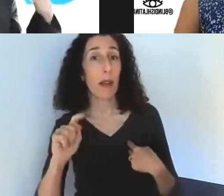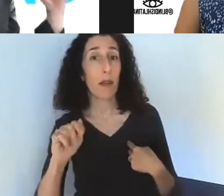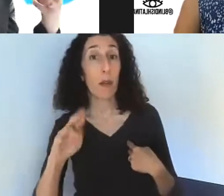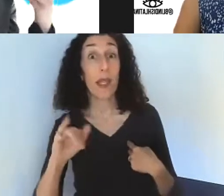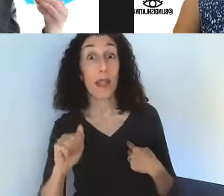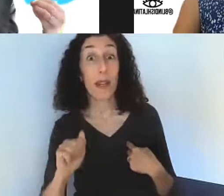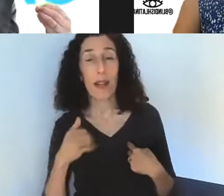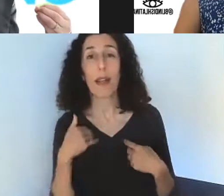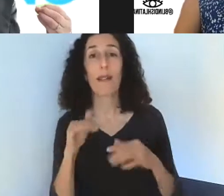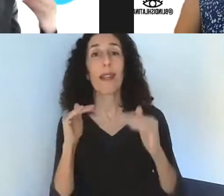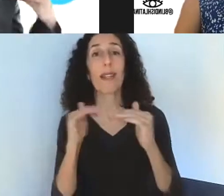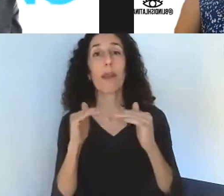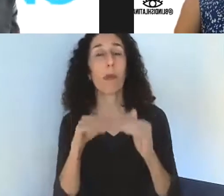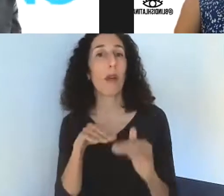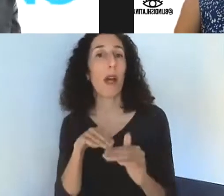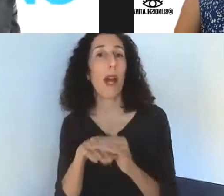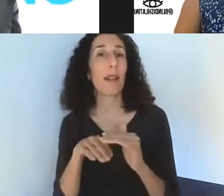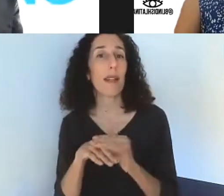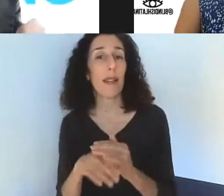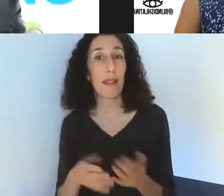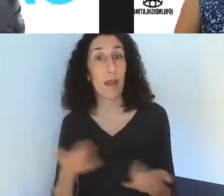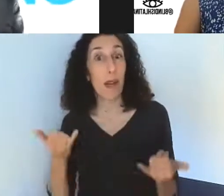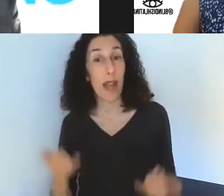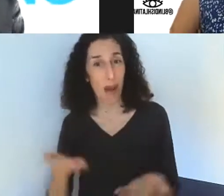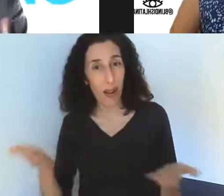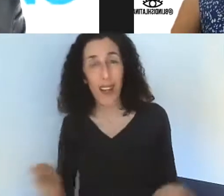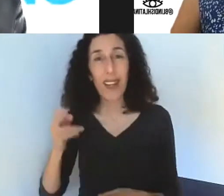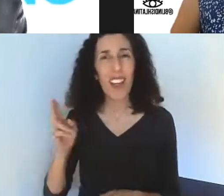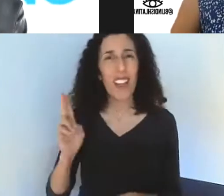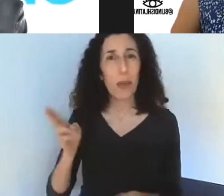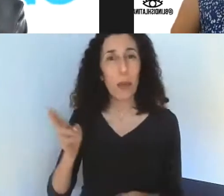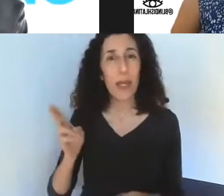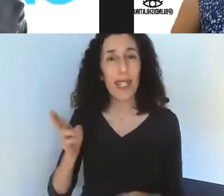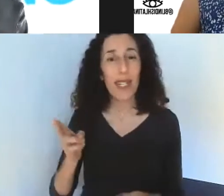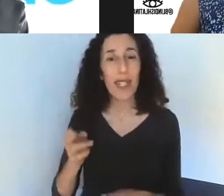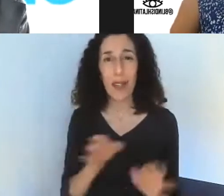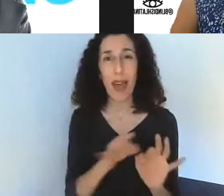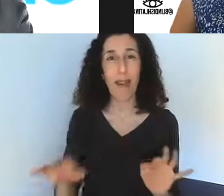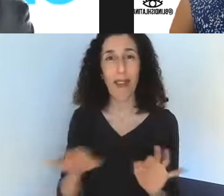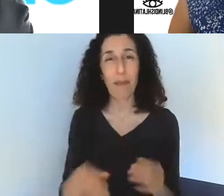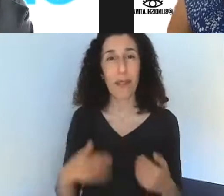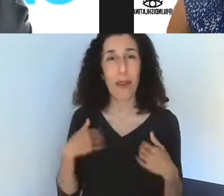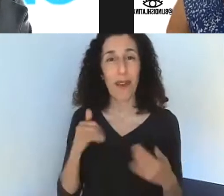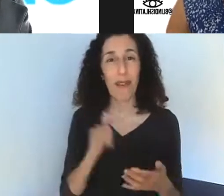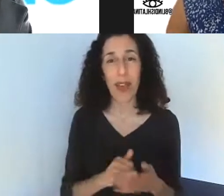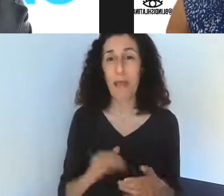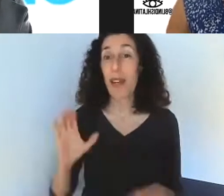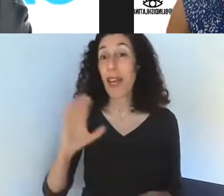are living now is history. Katarina, back to you.